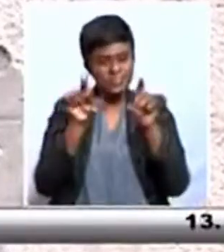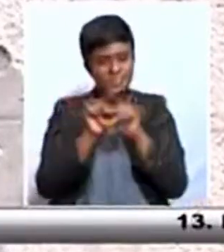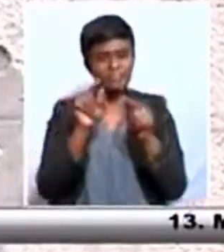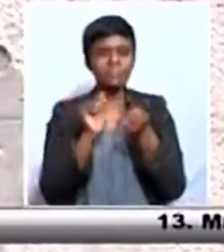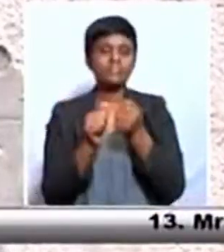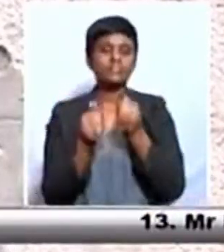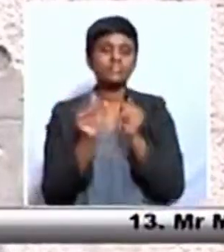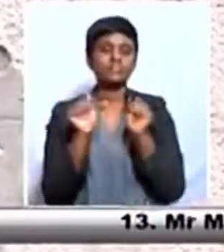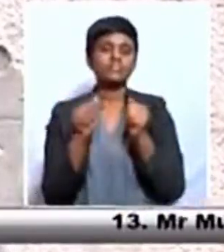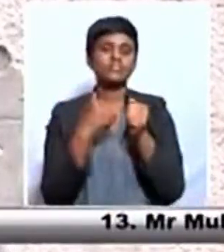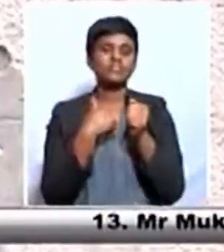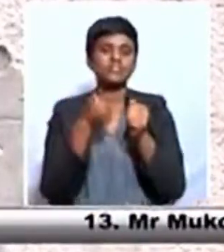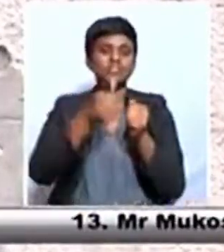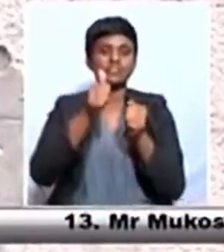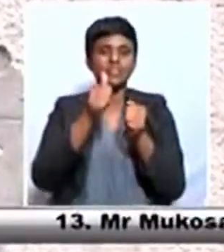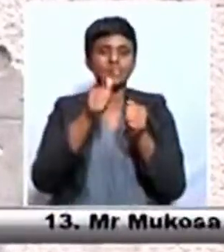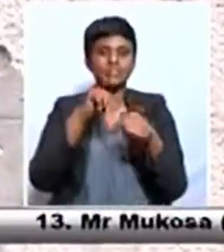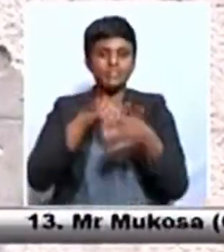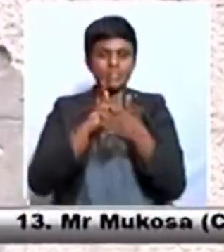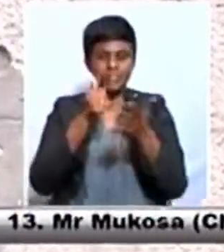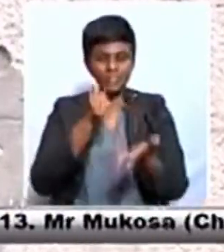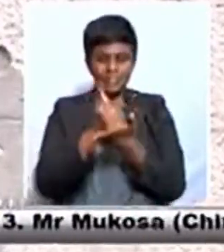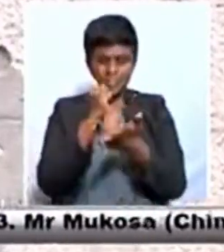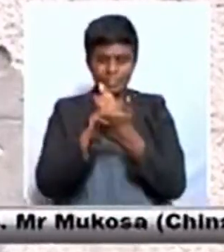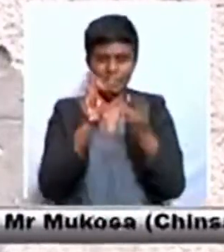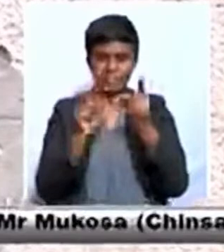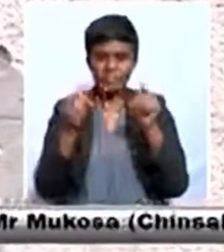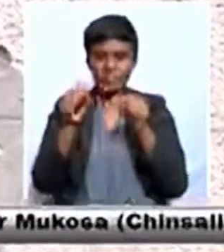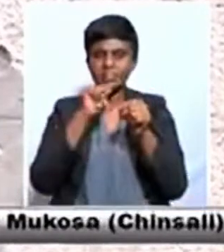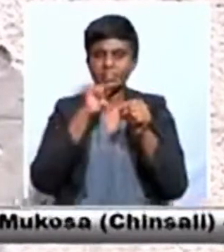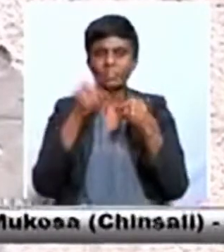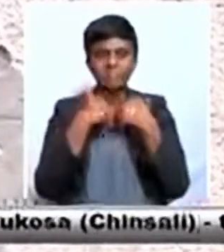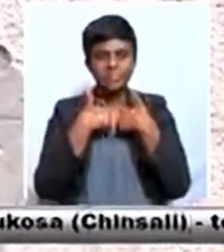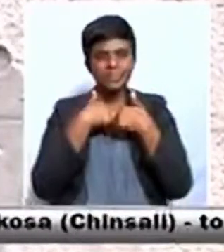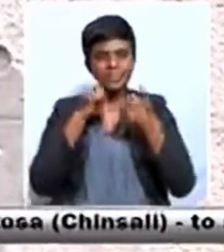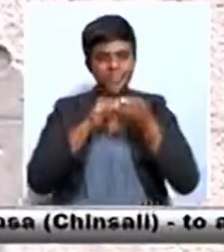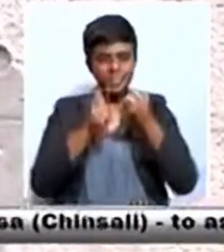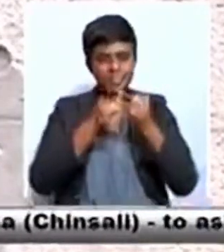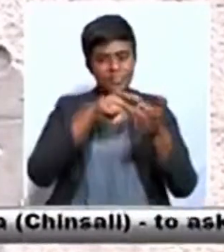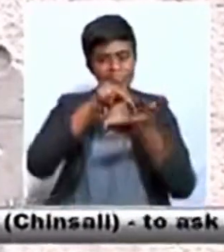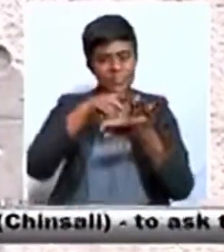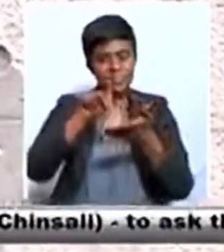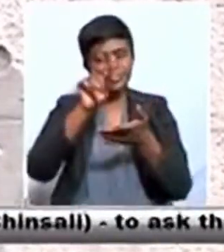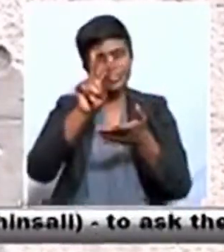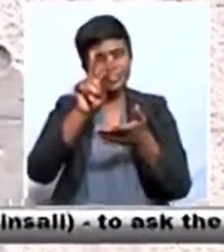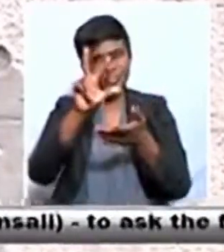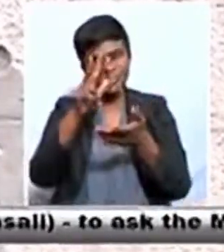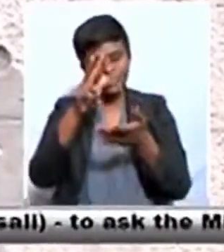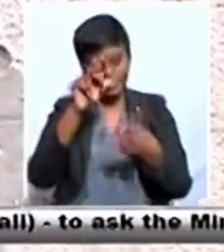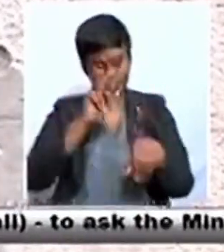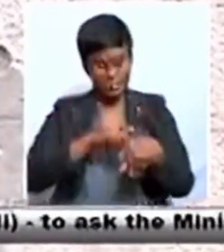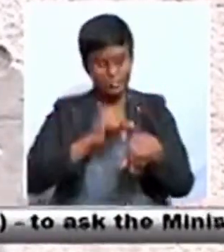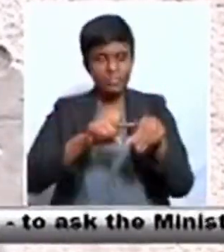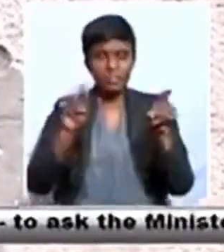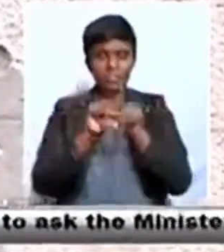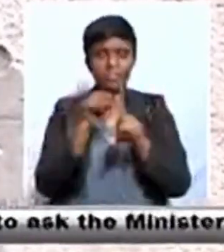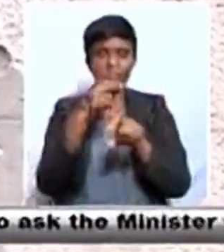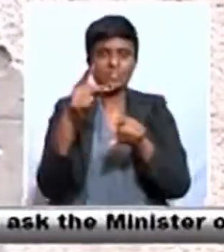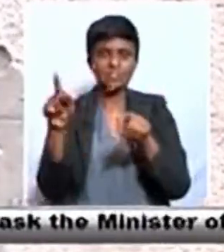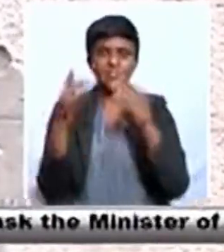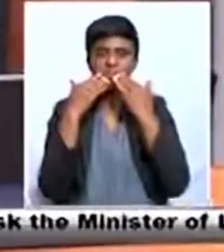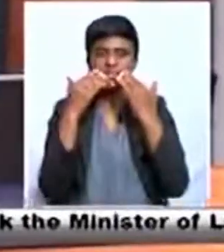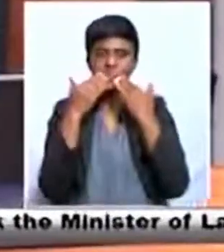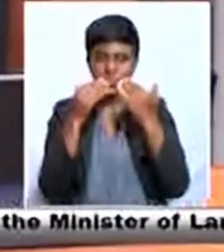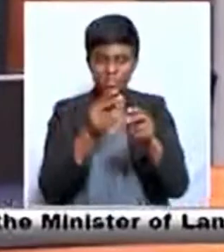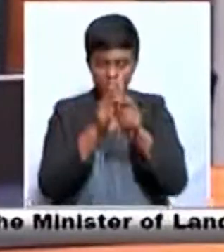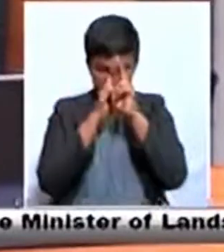situation. How are you going to make sure to help people so that they are not disadvantaged, paying twice or three times on the same property? Thank you. The